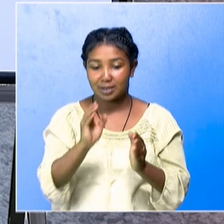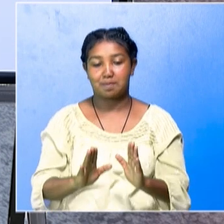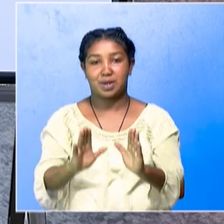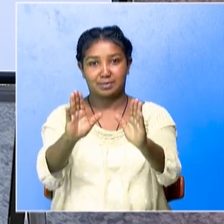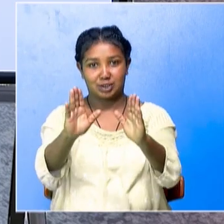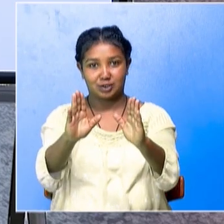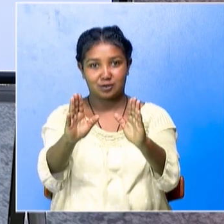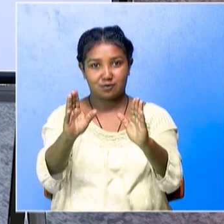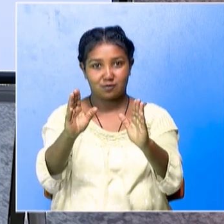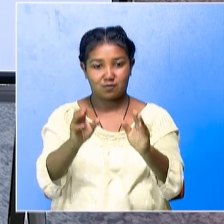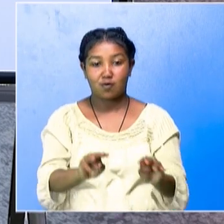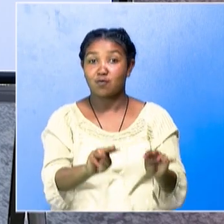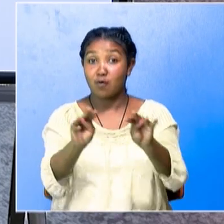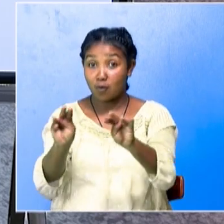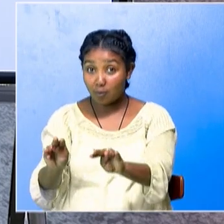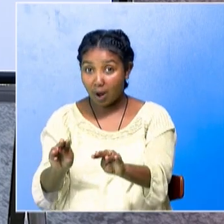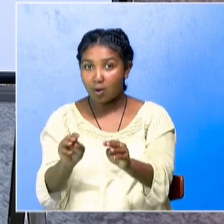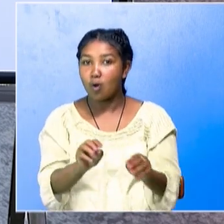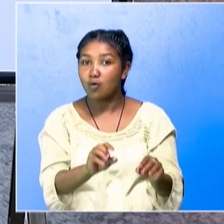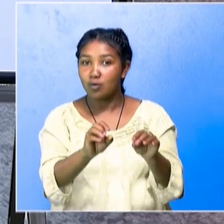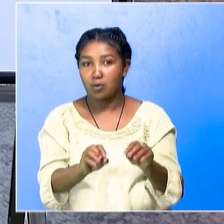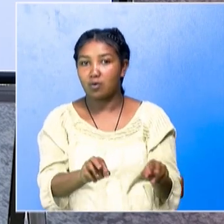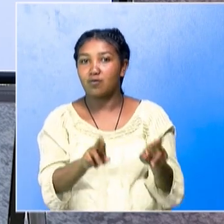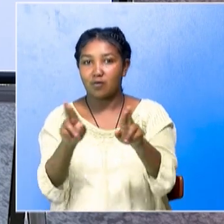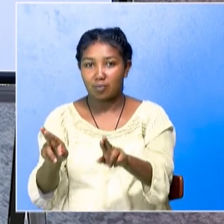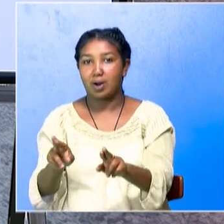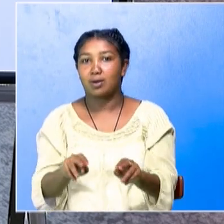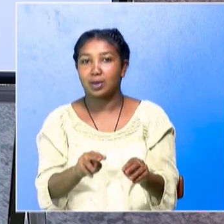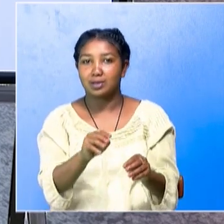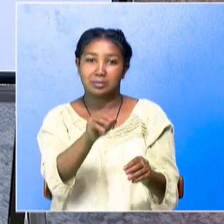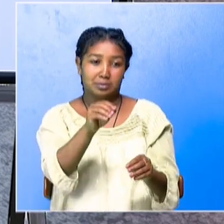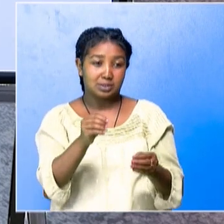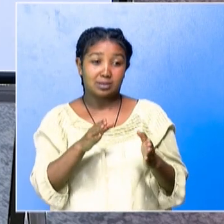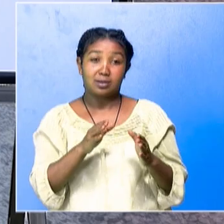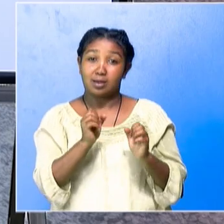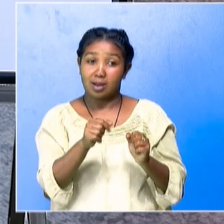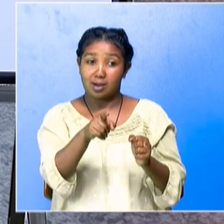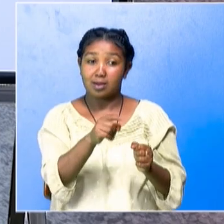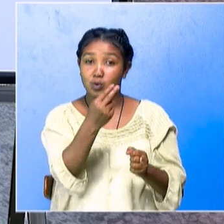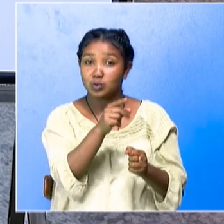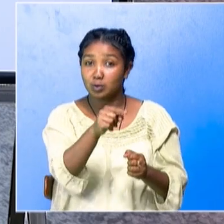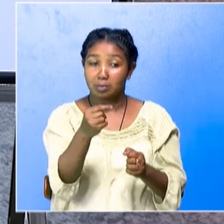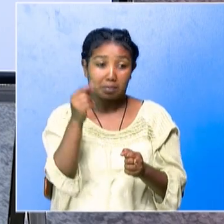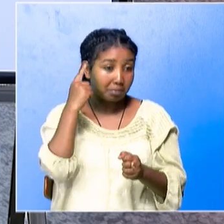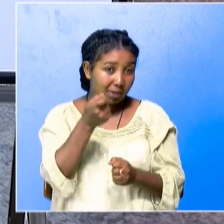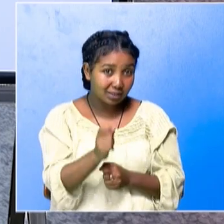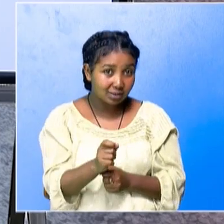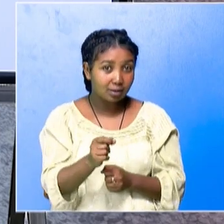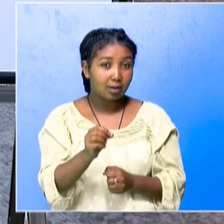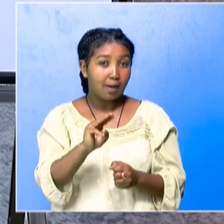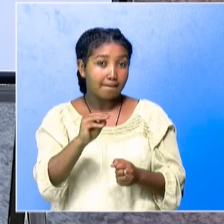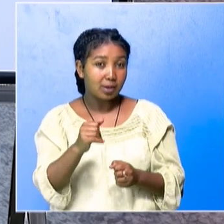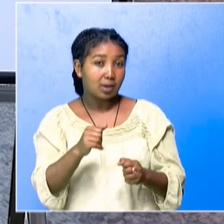permission for formal way. For example, can I use your pencil with your friends? May I go